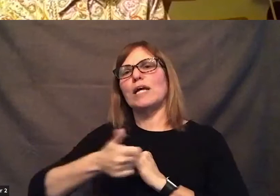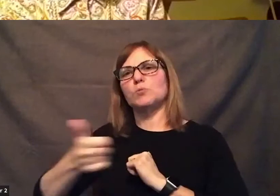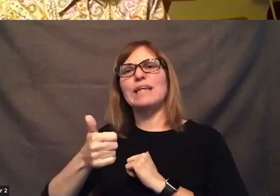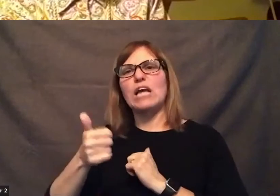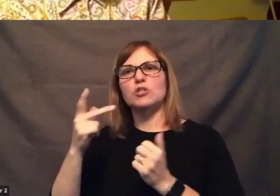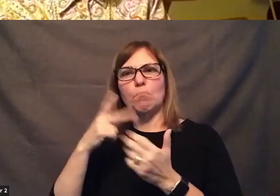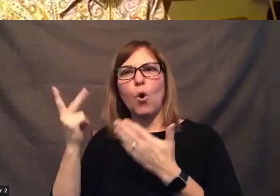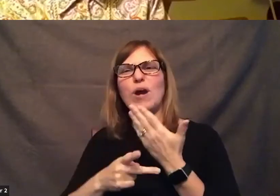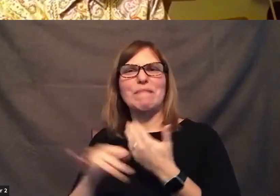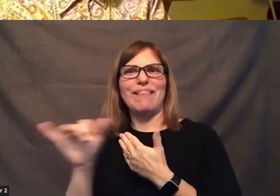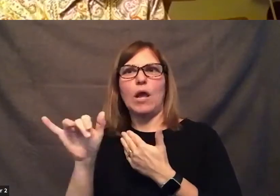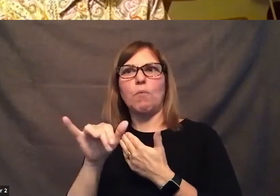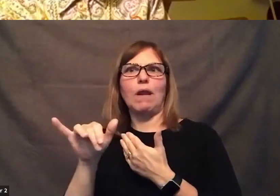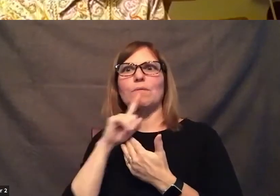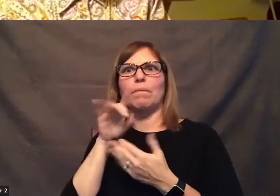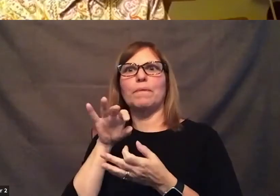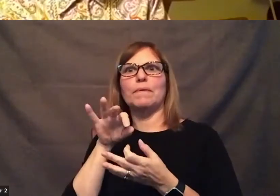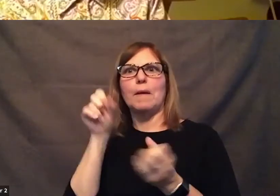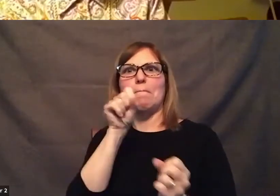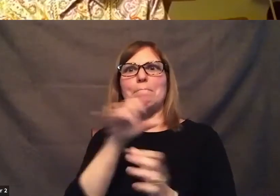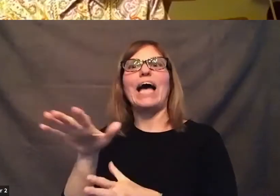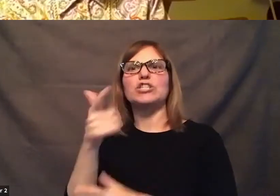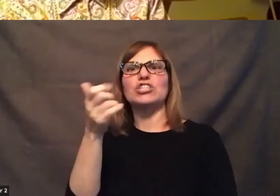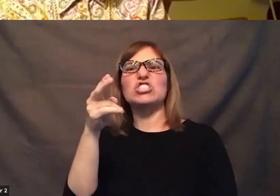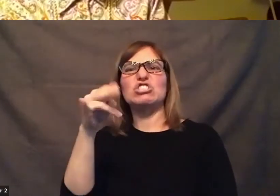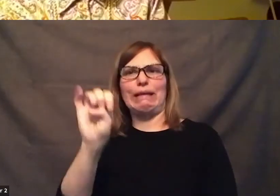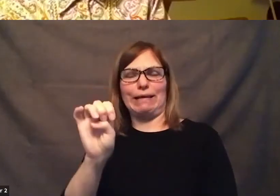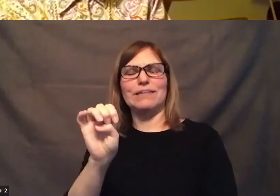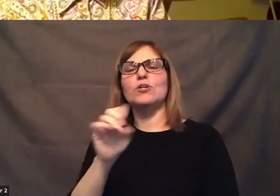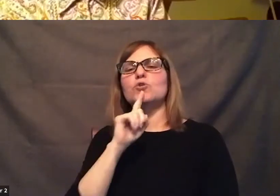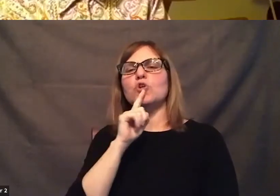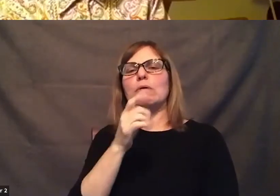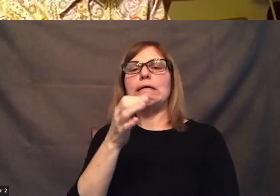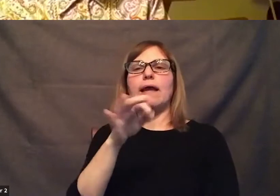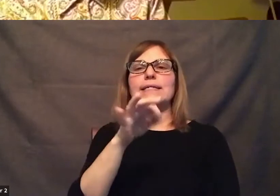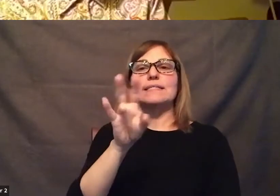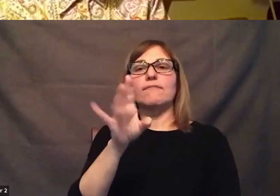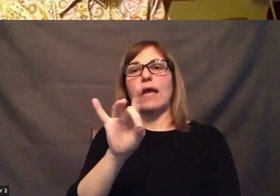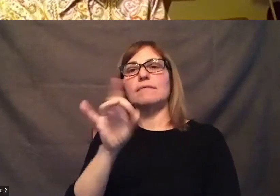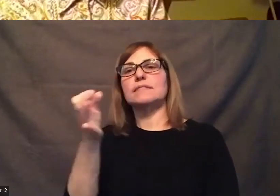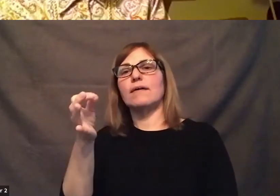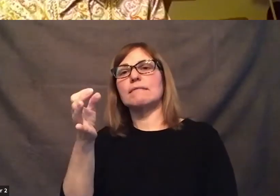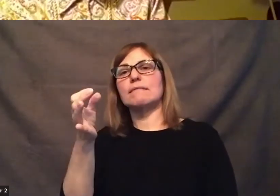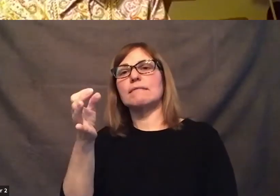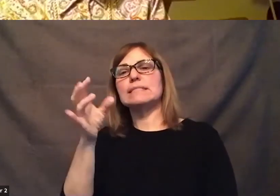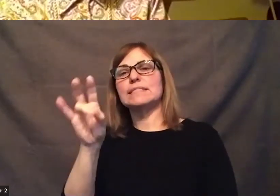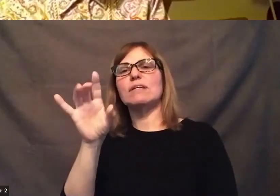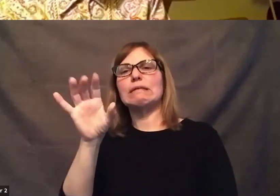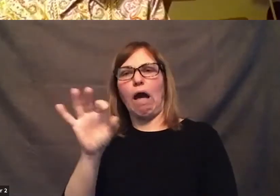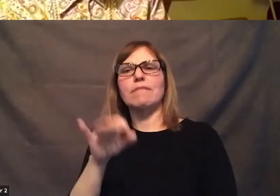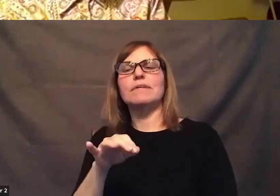bottle. So between 1978 and 1979, Port Authority worked with CMU and